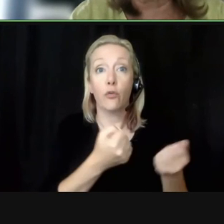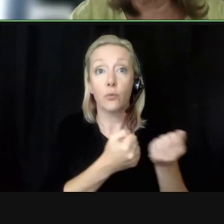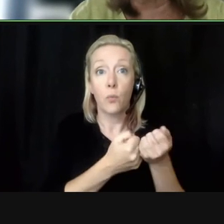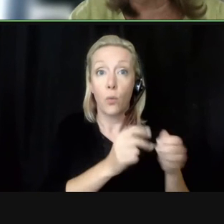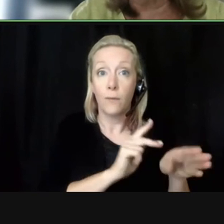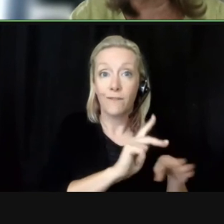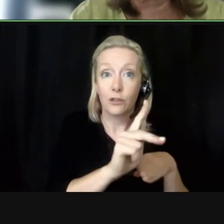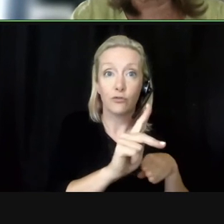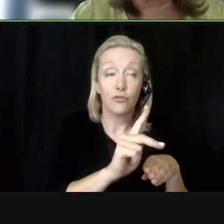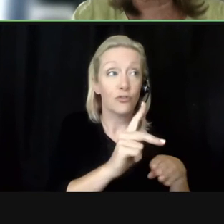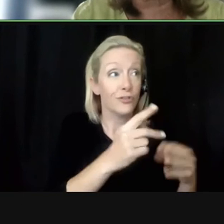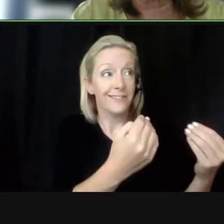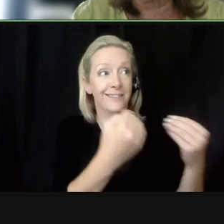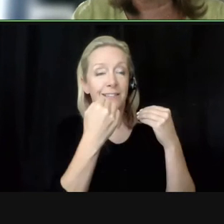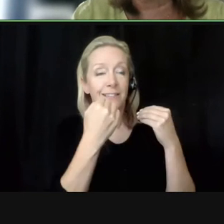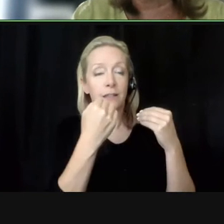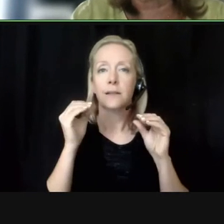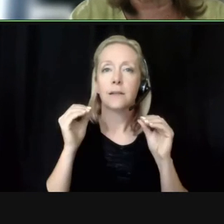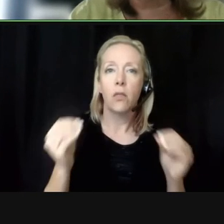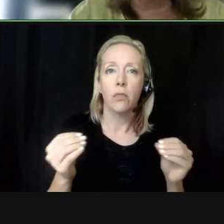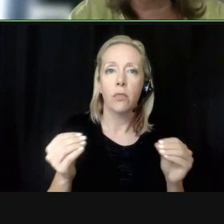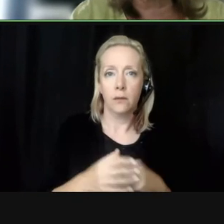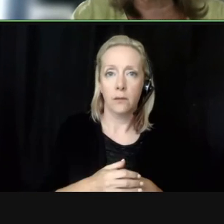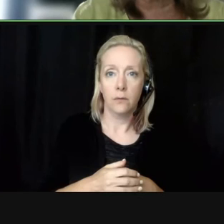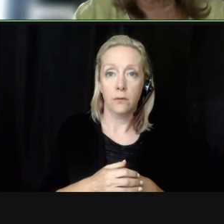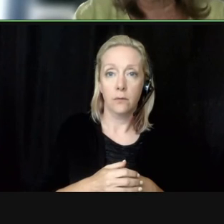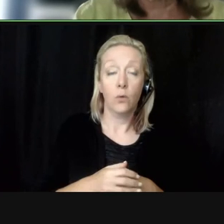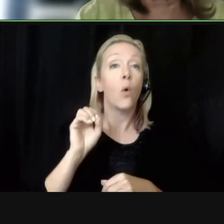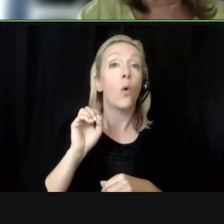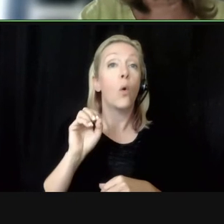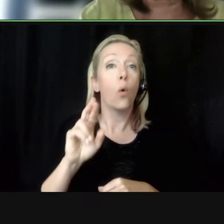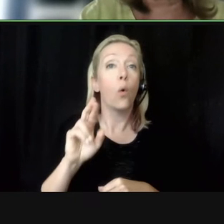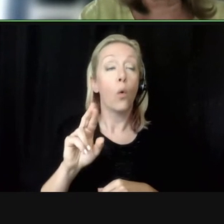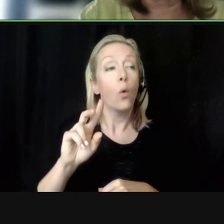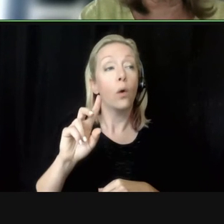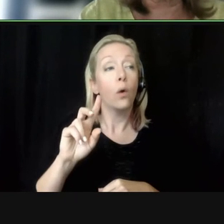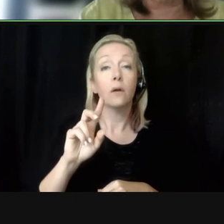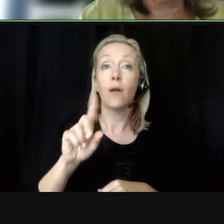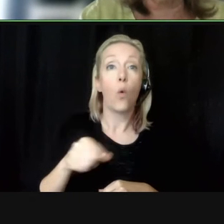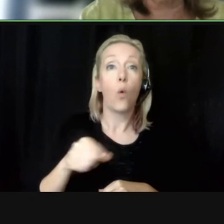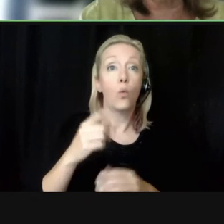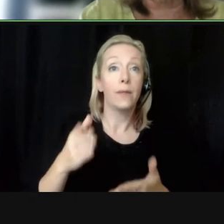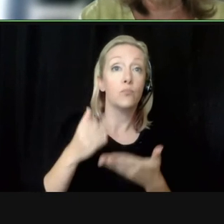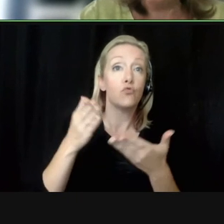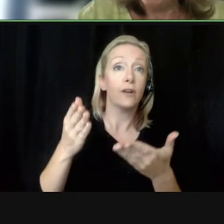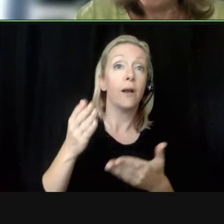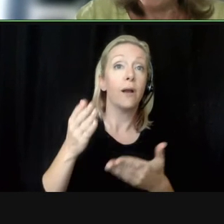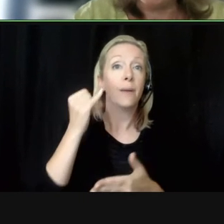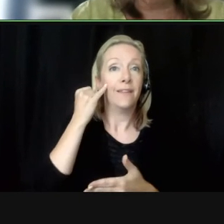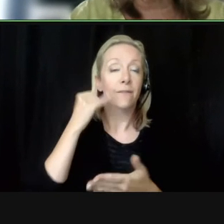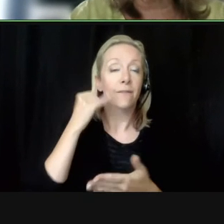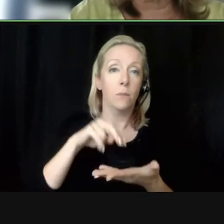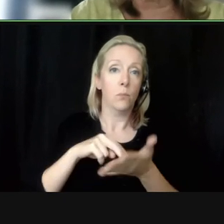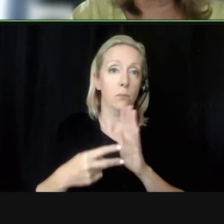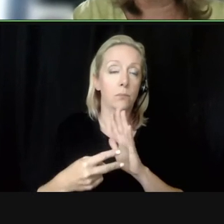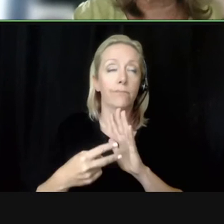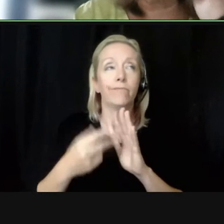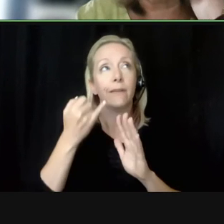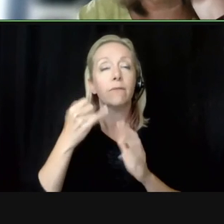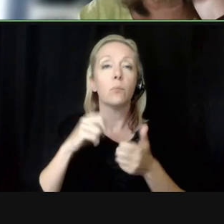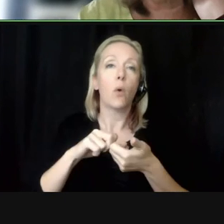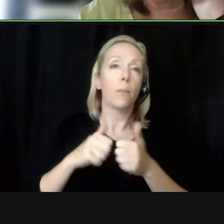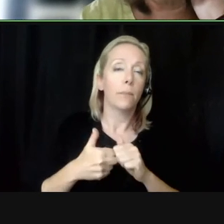or that the only time a professional will address the issue is when it becomes a behavioral issue. And what